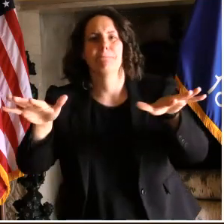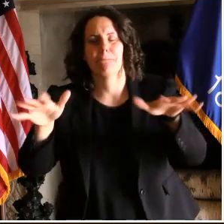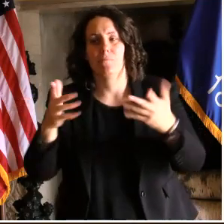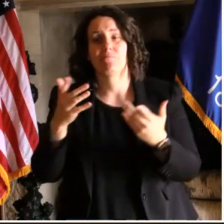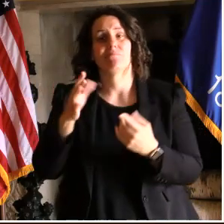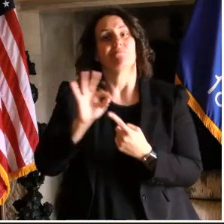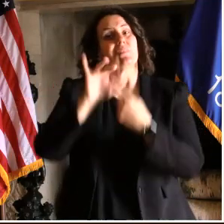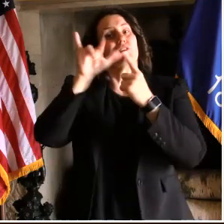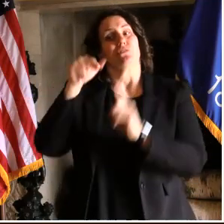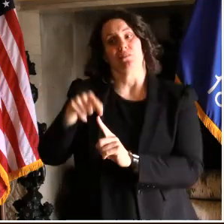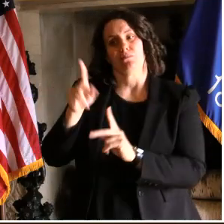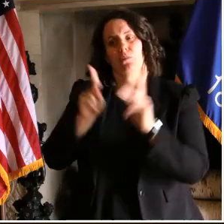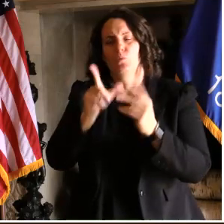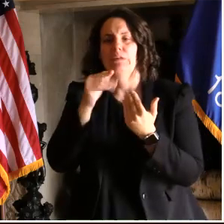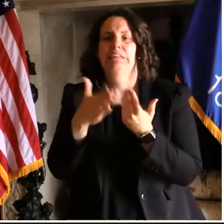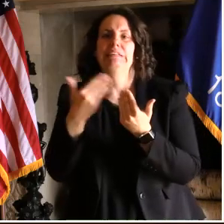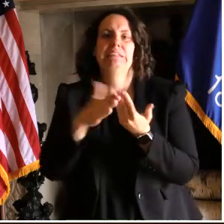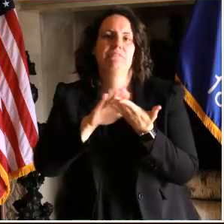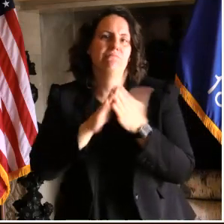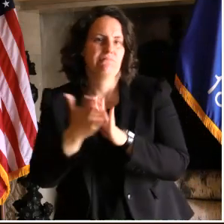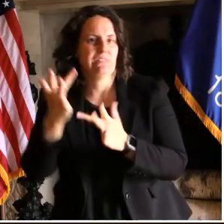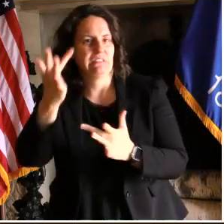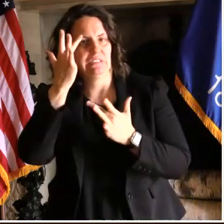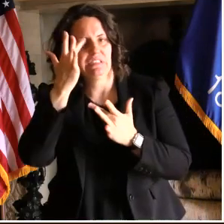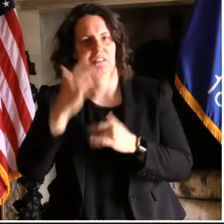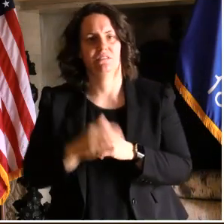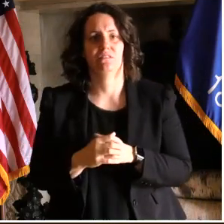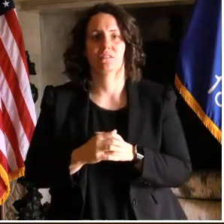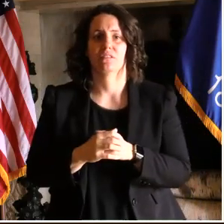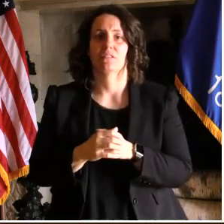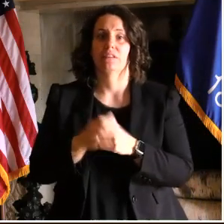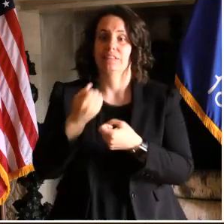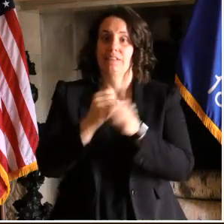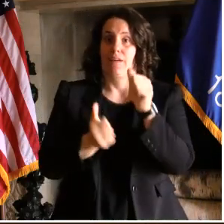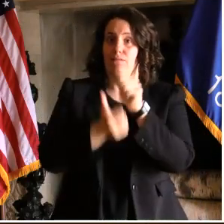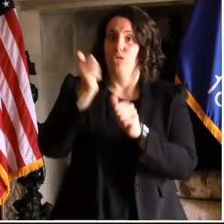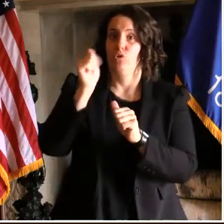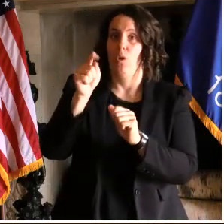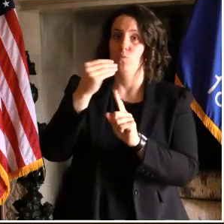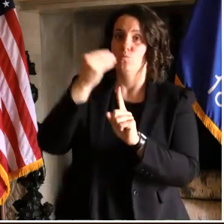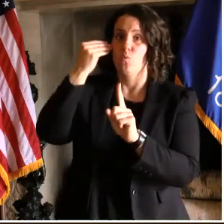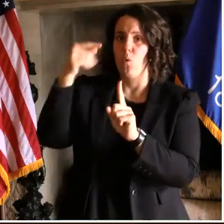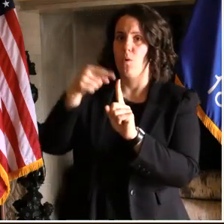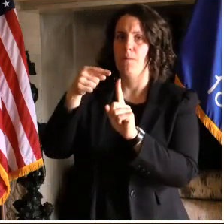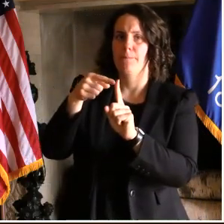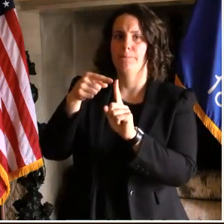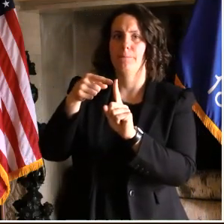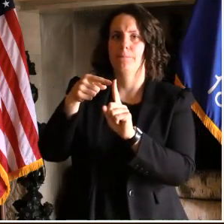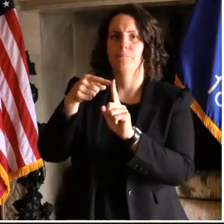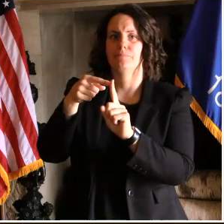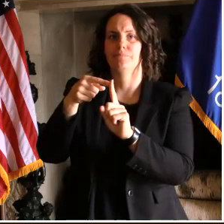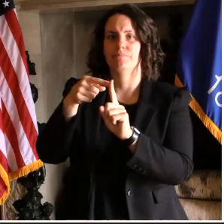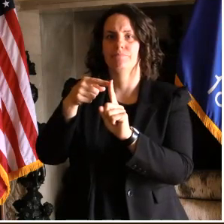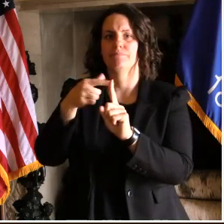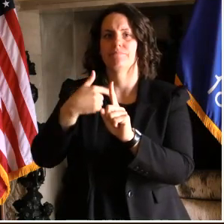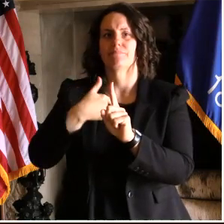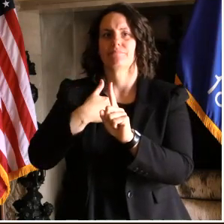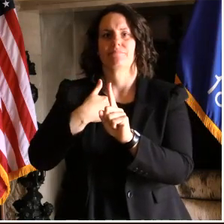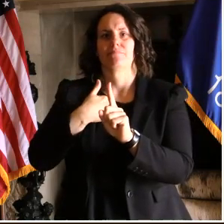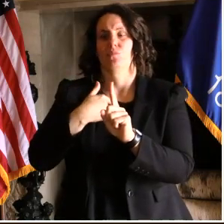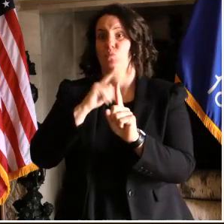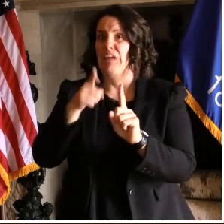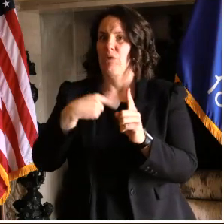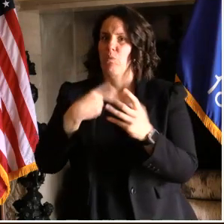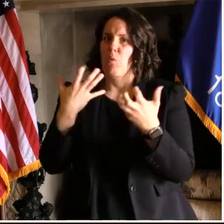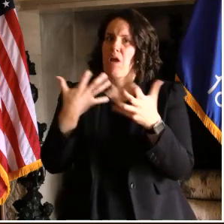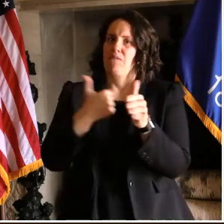order isn't something I thought we'd have to do. It's not something I wanted to do. And it's not